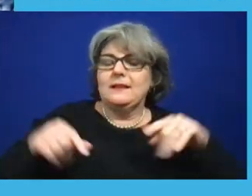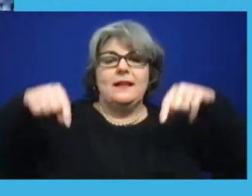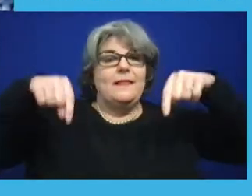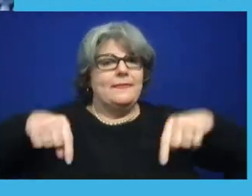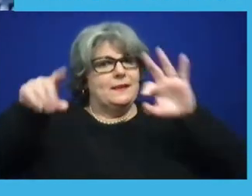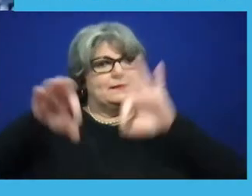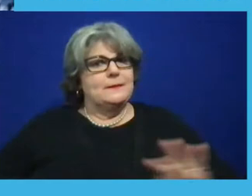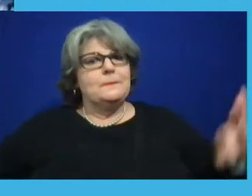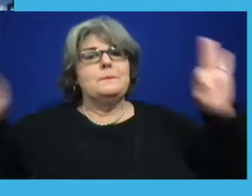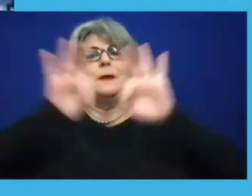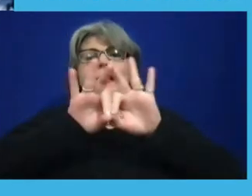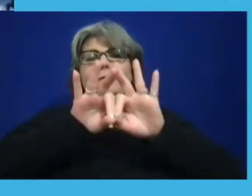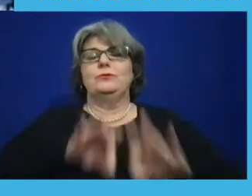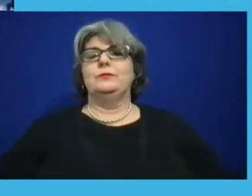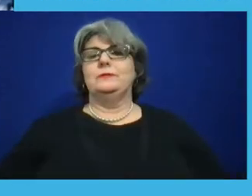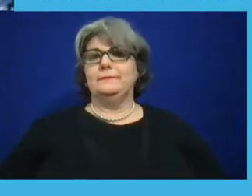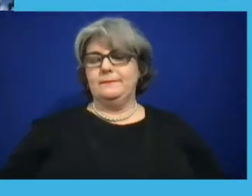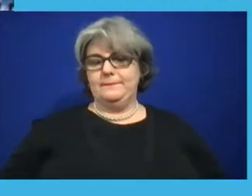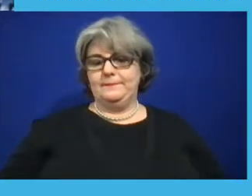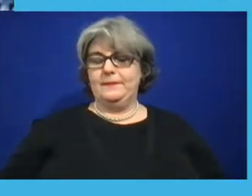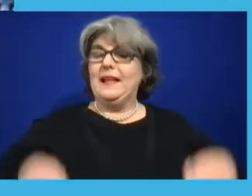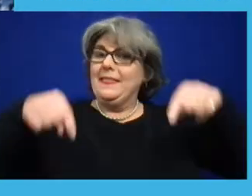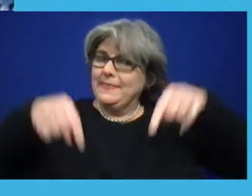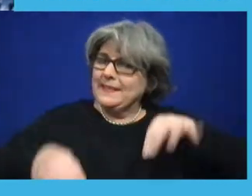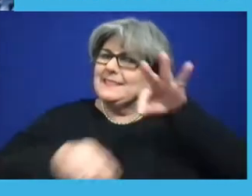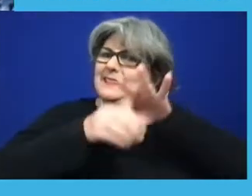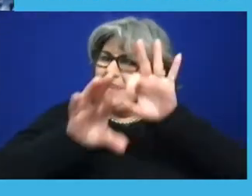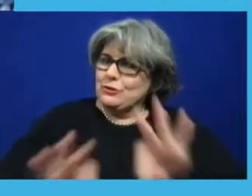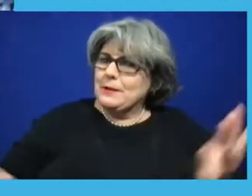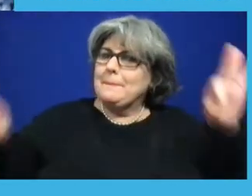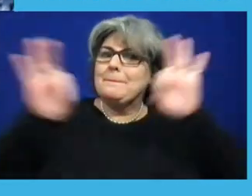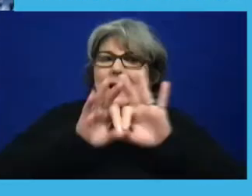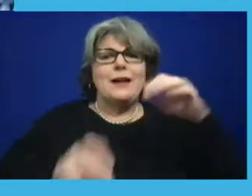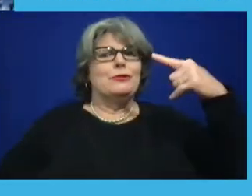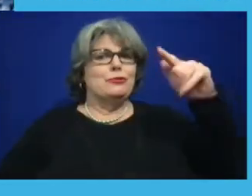between. It depends on us as citizens saying, this matters.